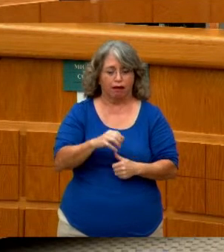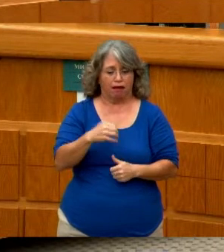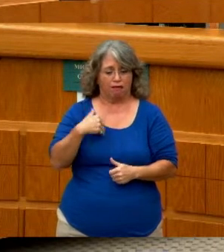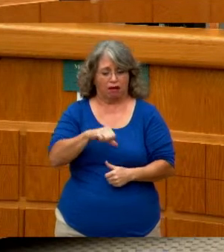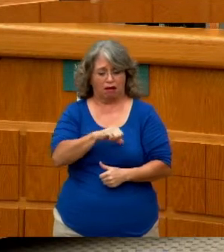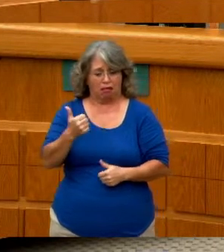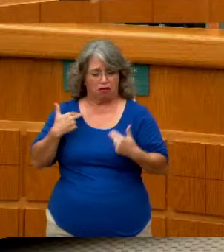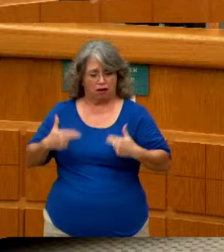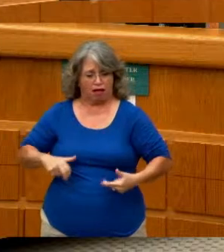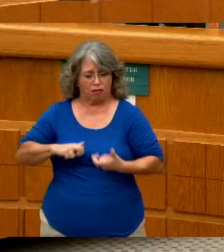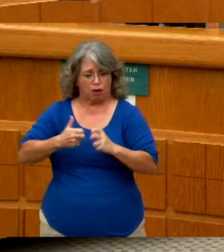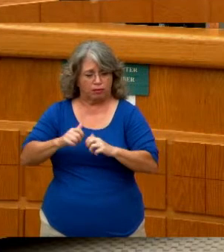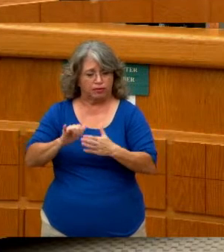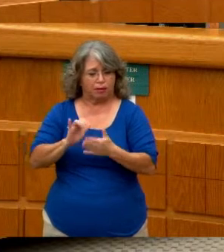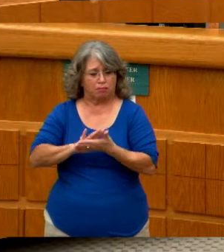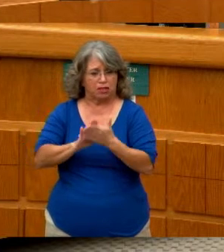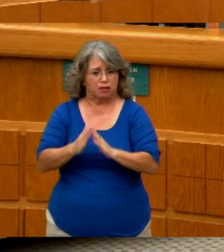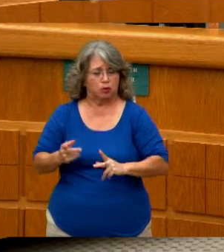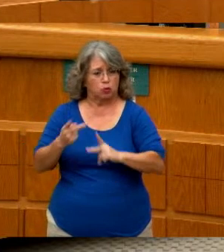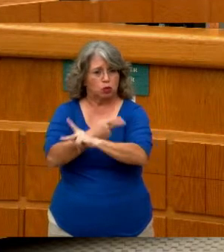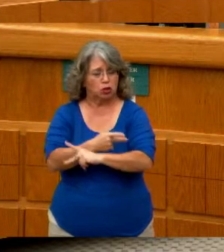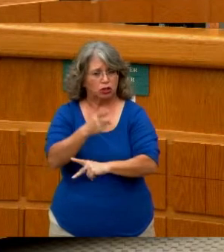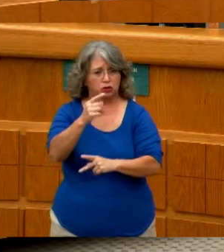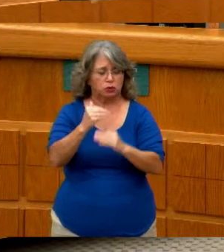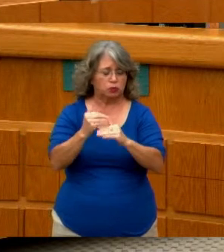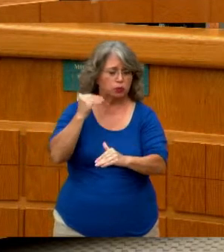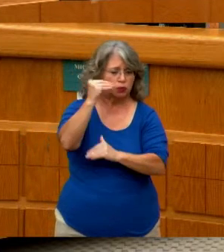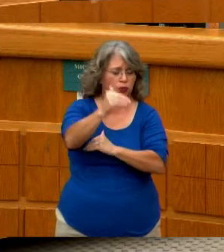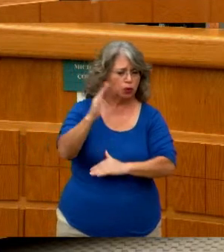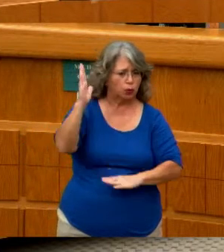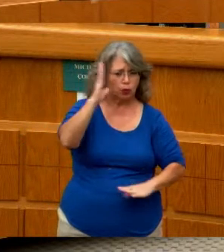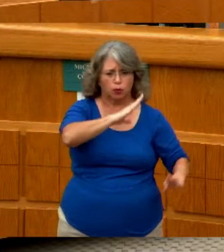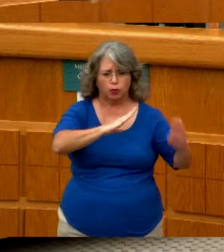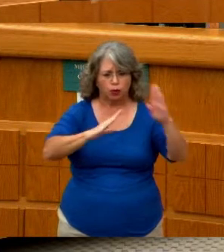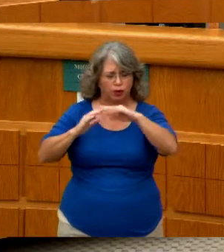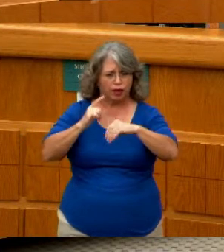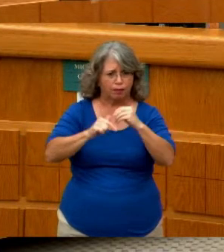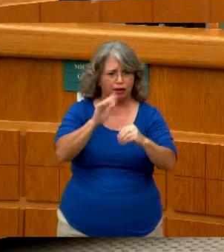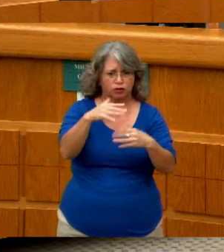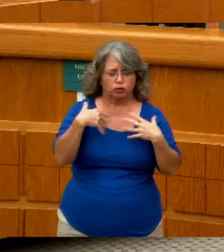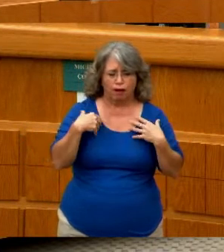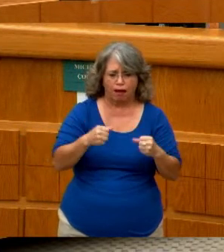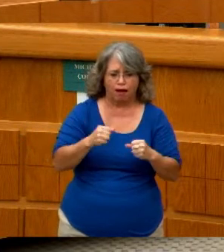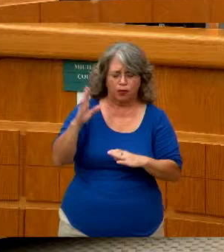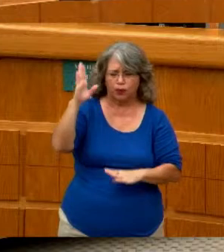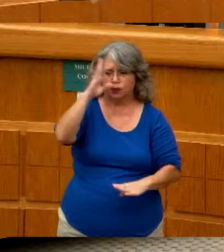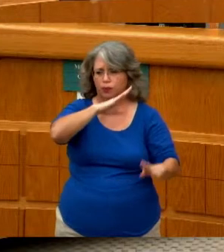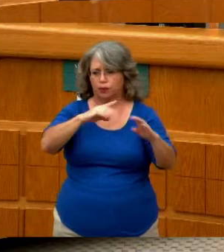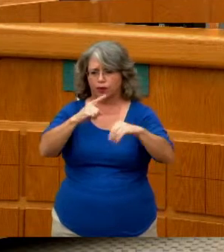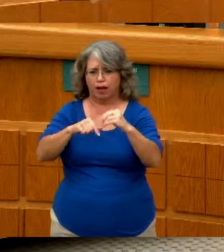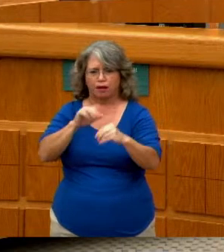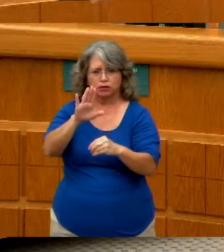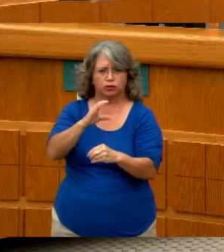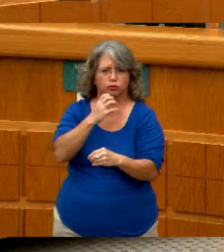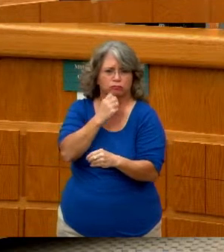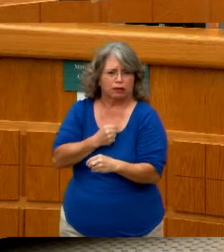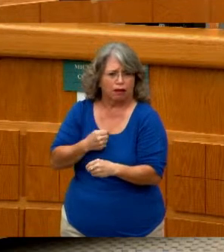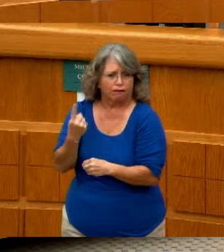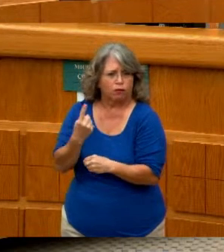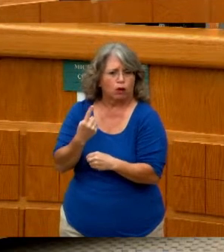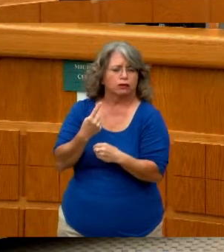worsening, and you just have an abundance of fear and worry about your own health, the health of your loved ones,